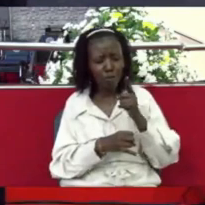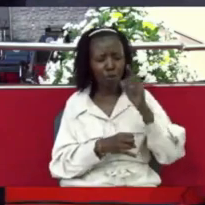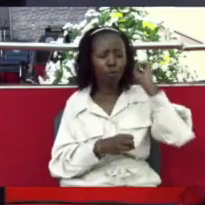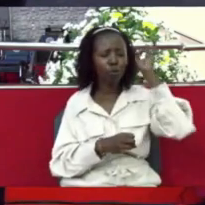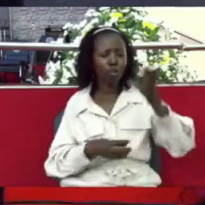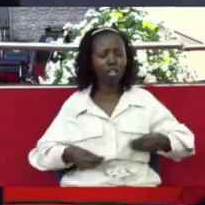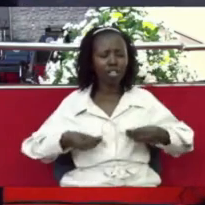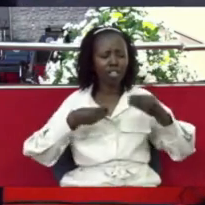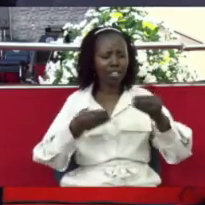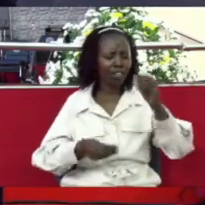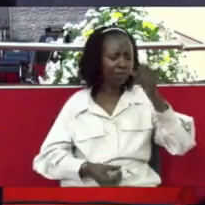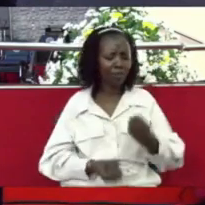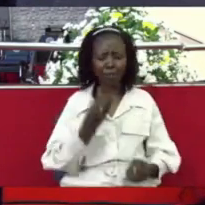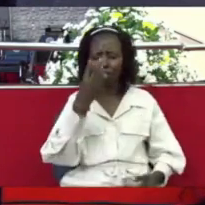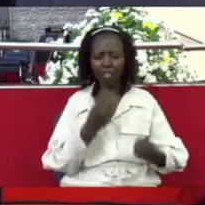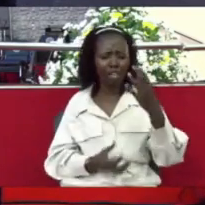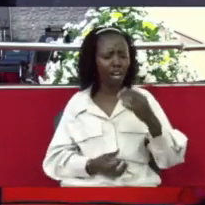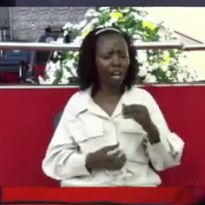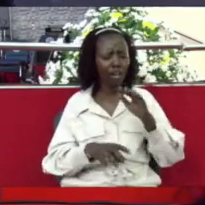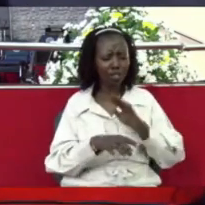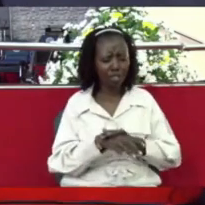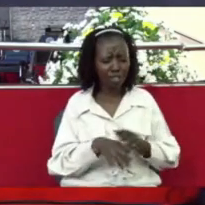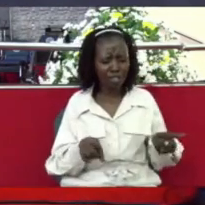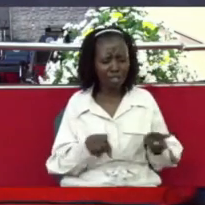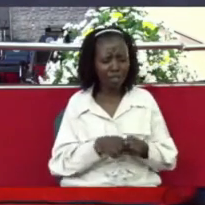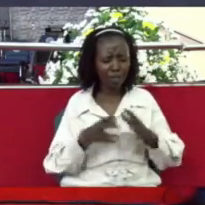And on the big things that they desire to have in their life,